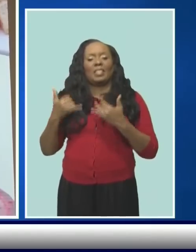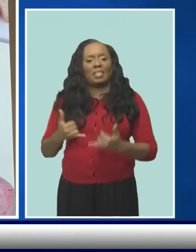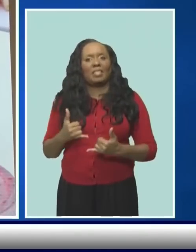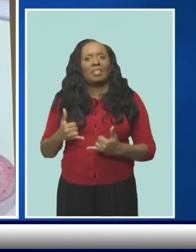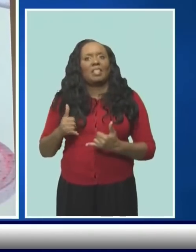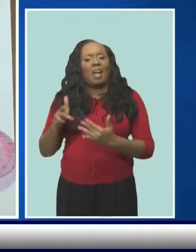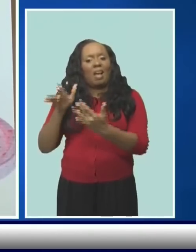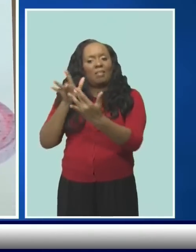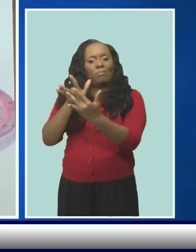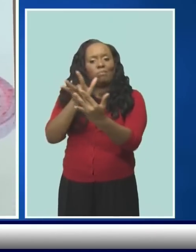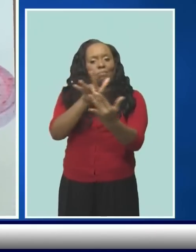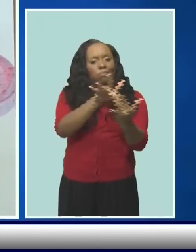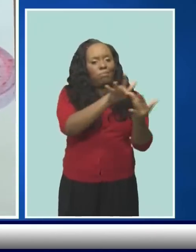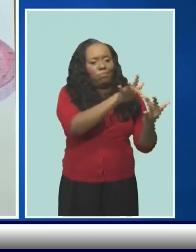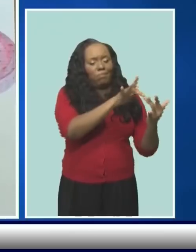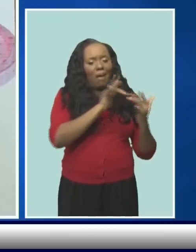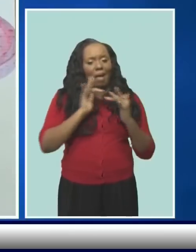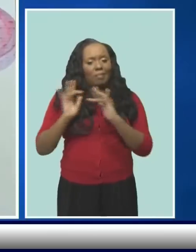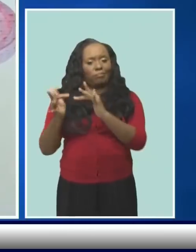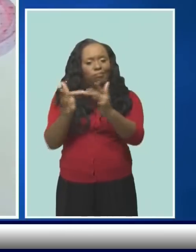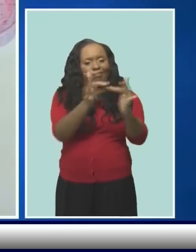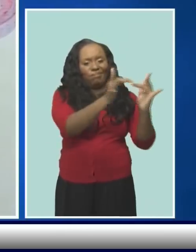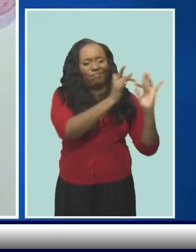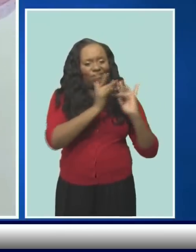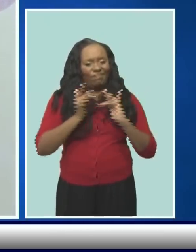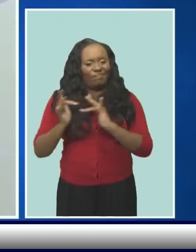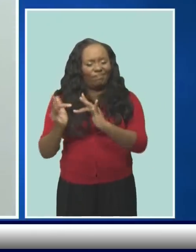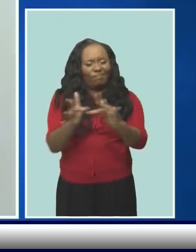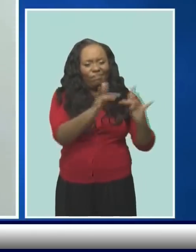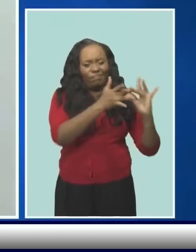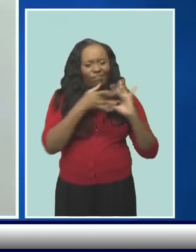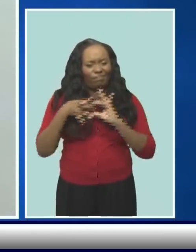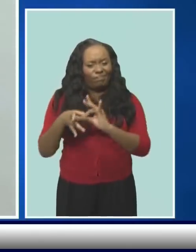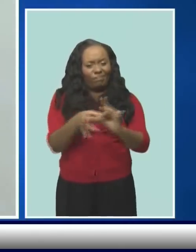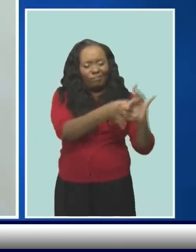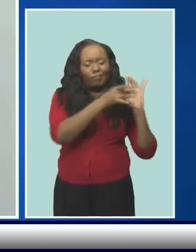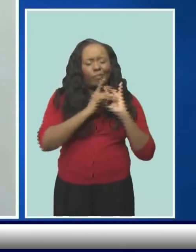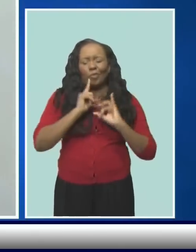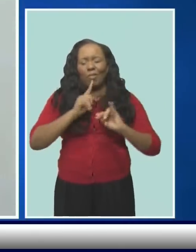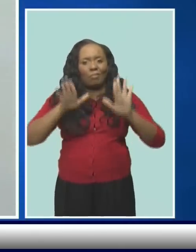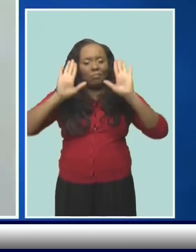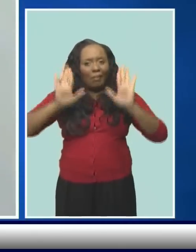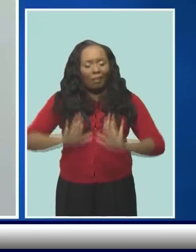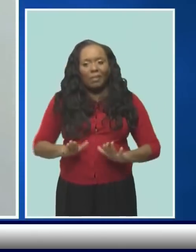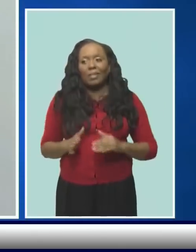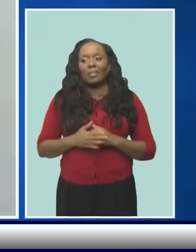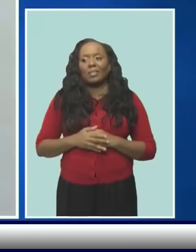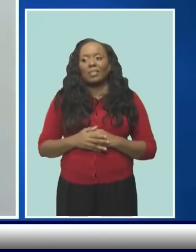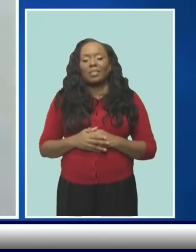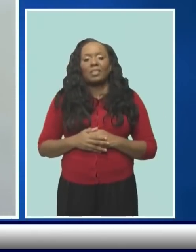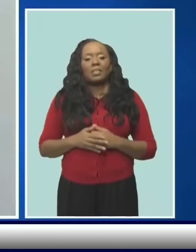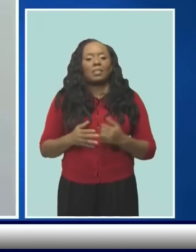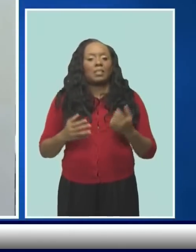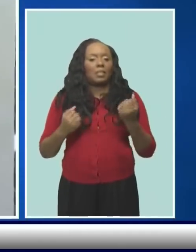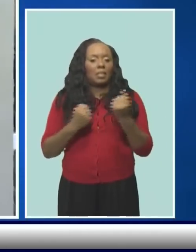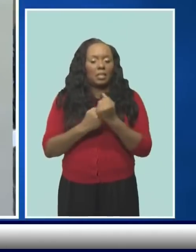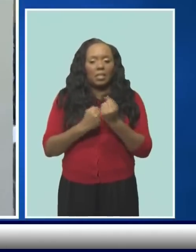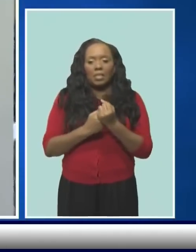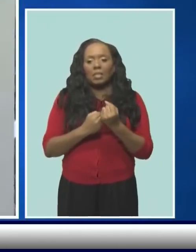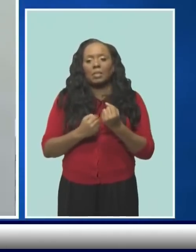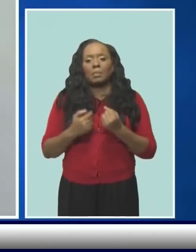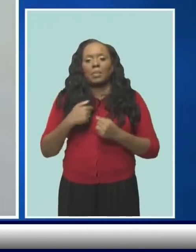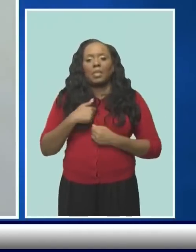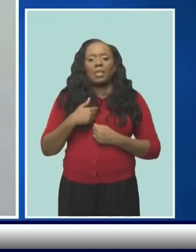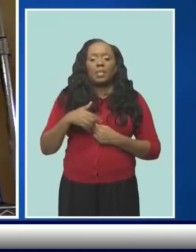organizations like Export Barbados, and I must say it was really wonderful. They sponsored me to attend a franchise show